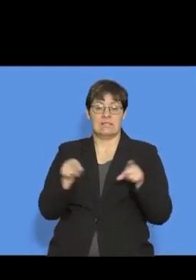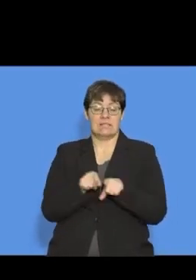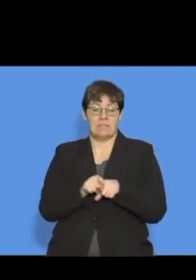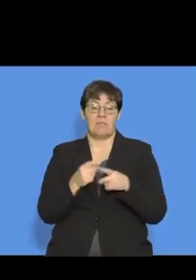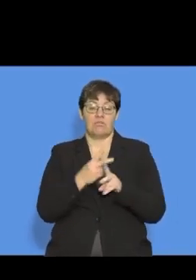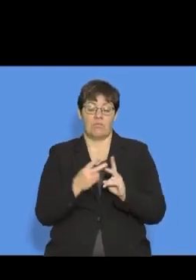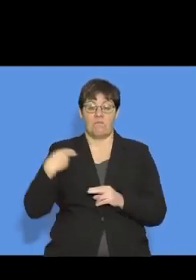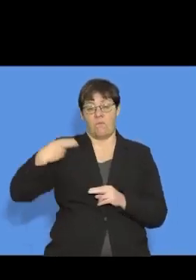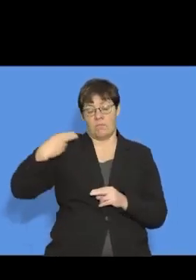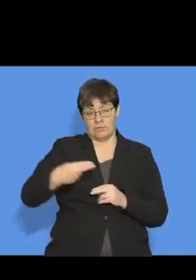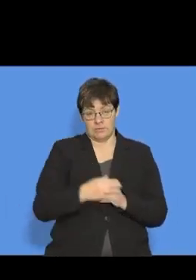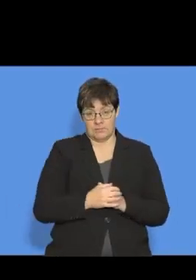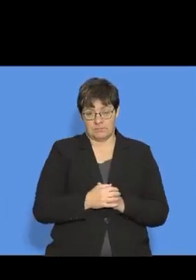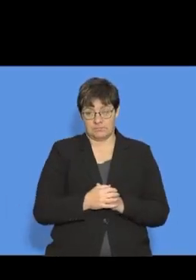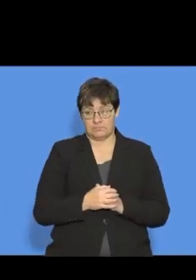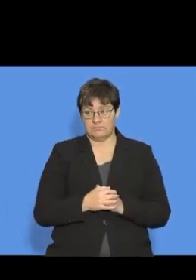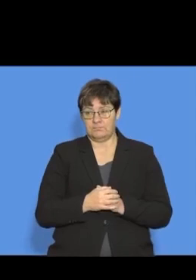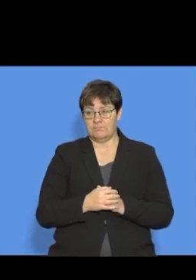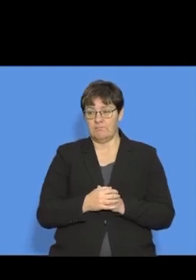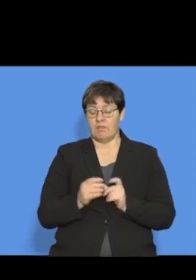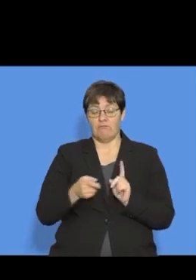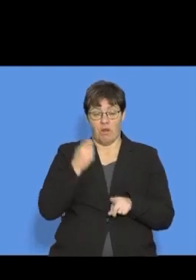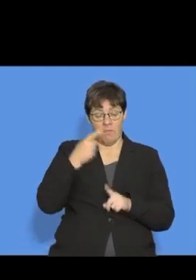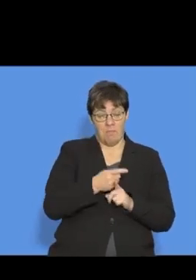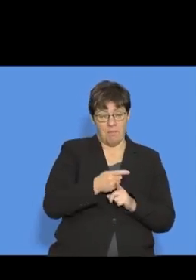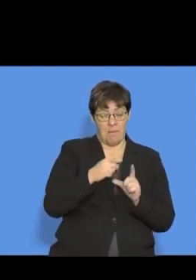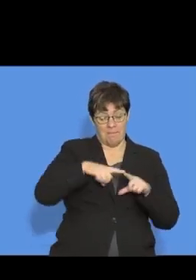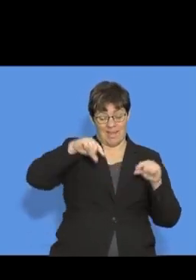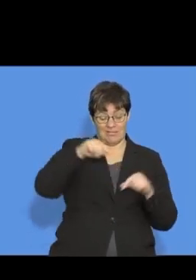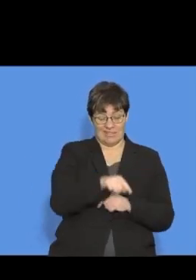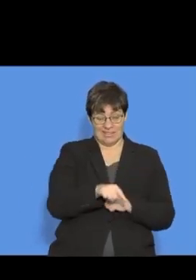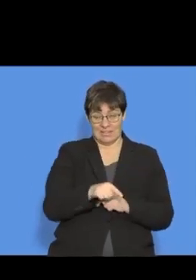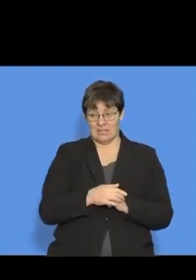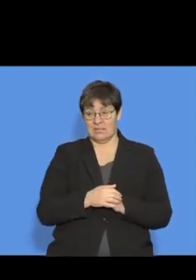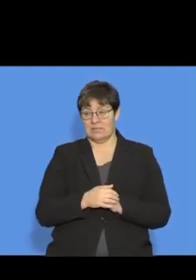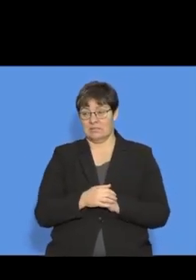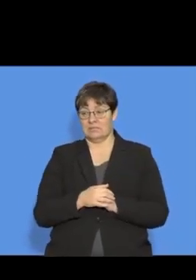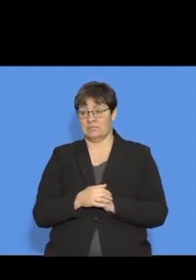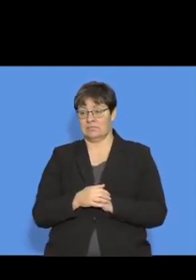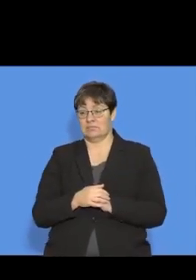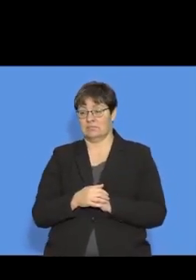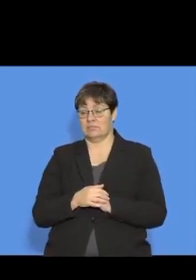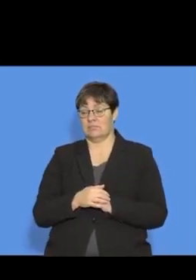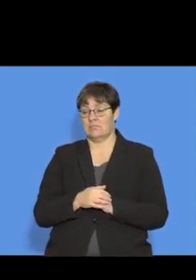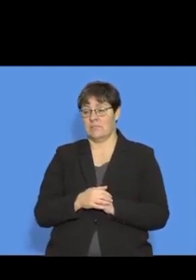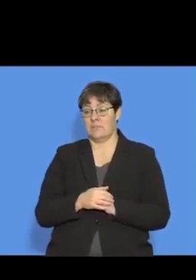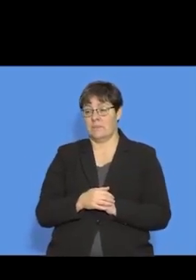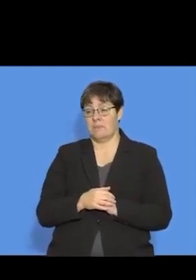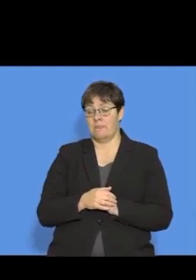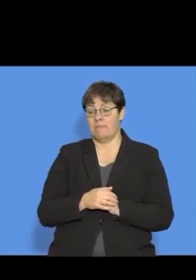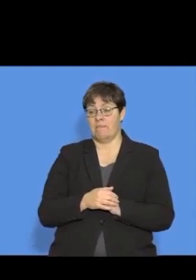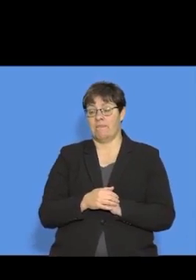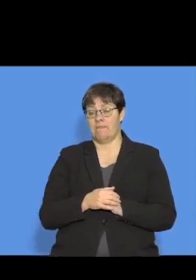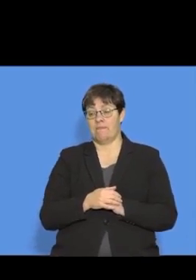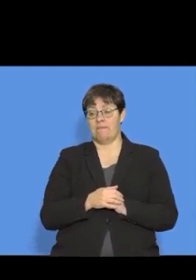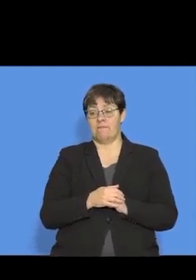as production of hormones. We then move from the pancreas and the small part of the